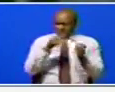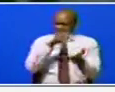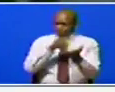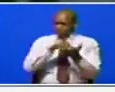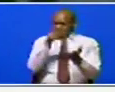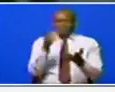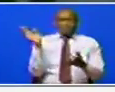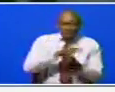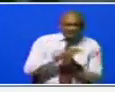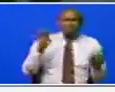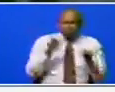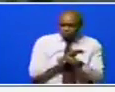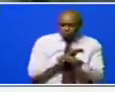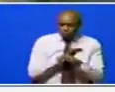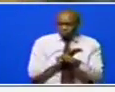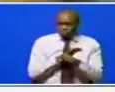has not really